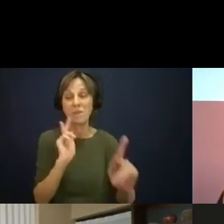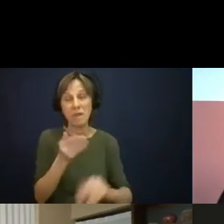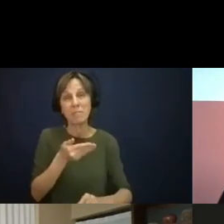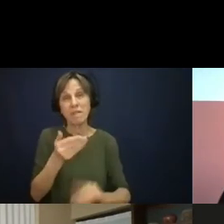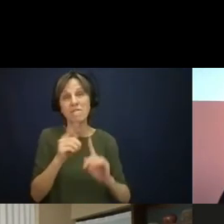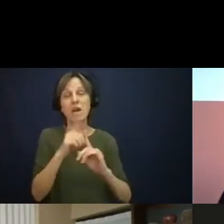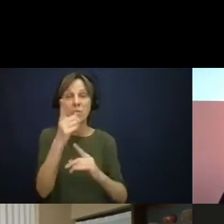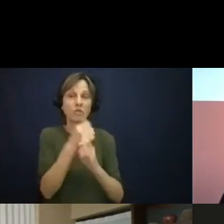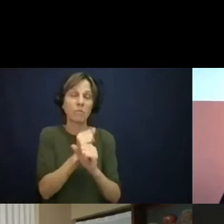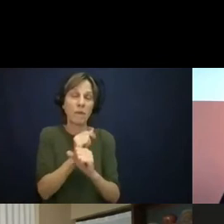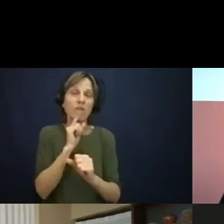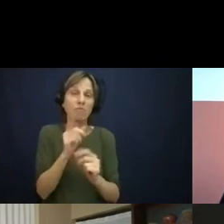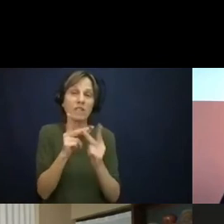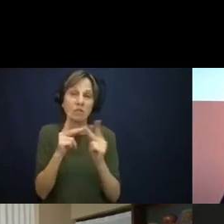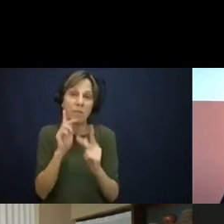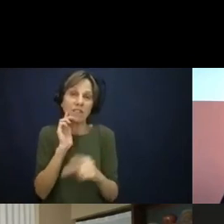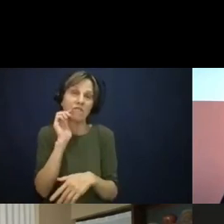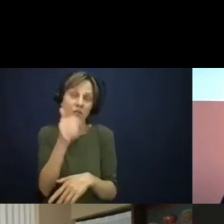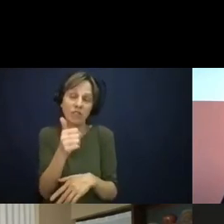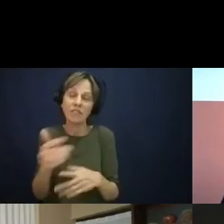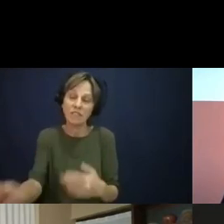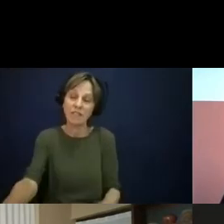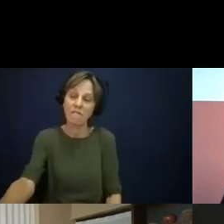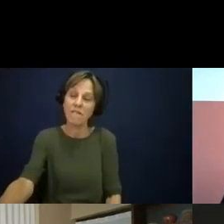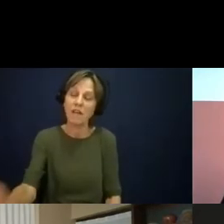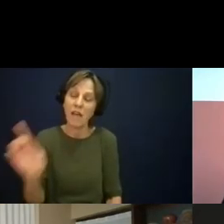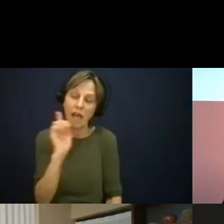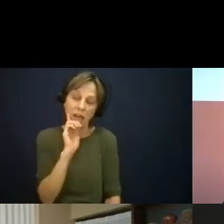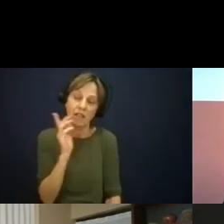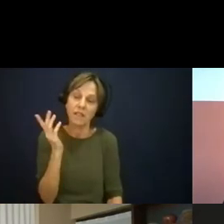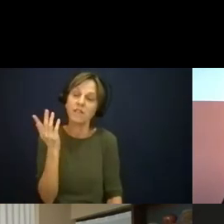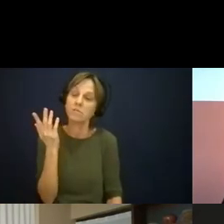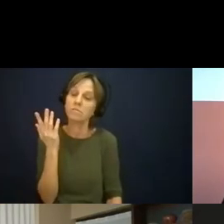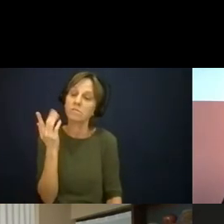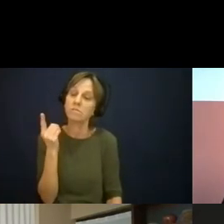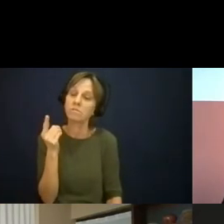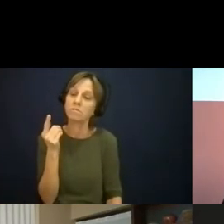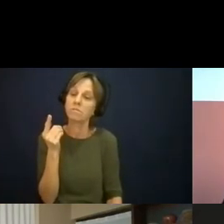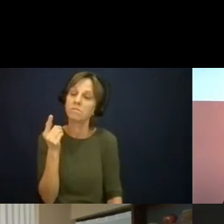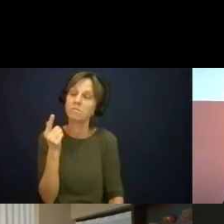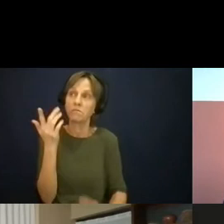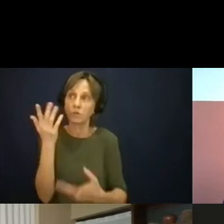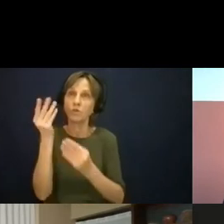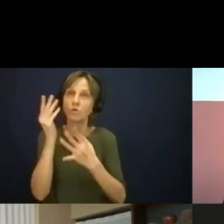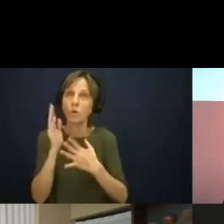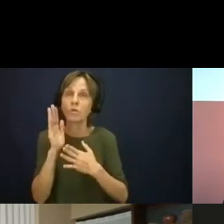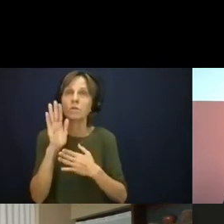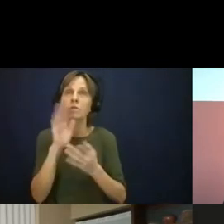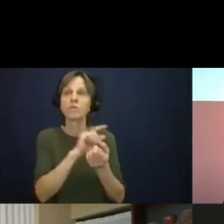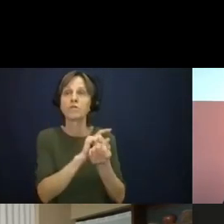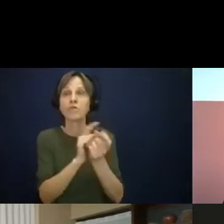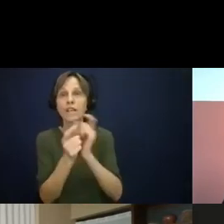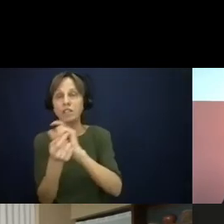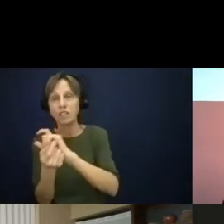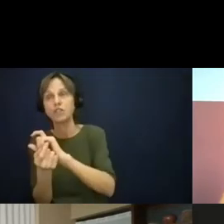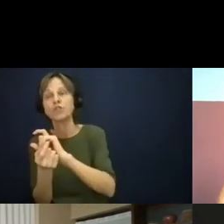for yourself at that table. And I think that way you told us about your transition from being served